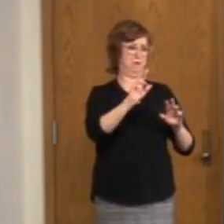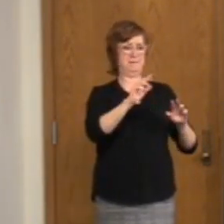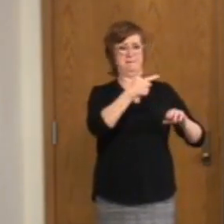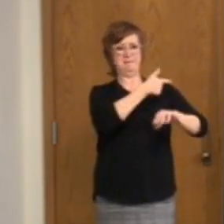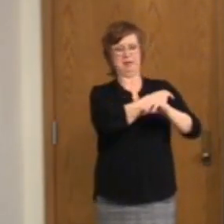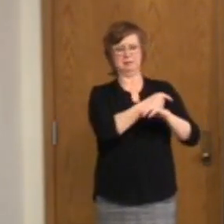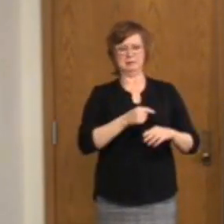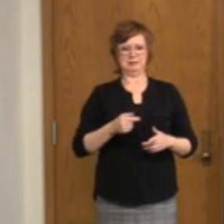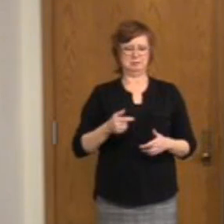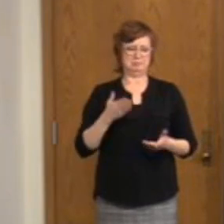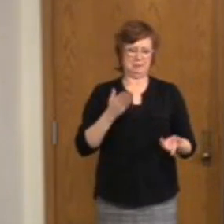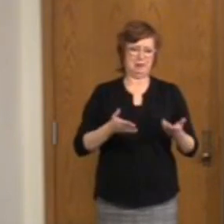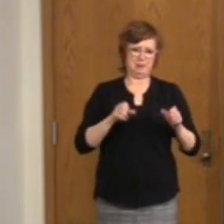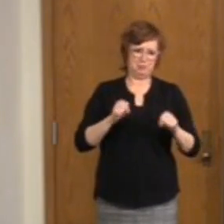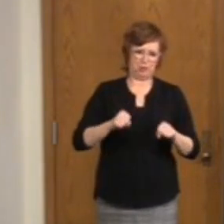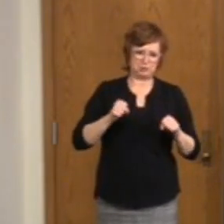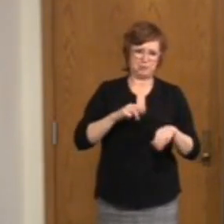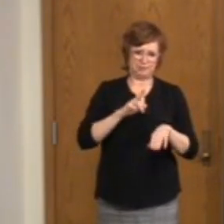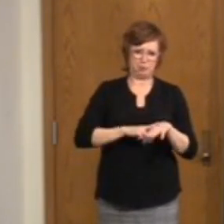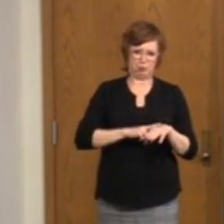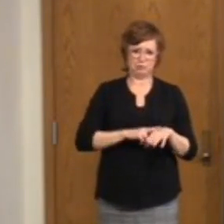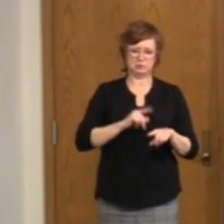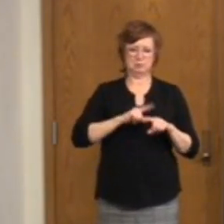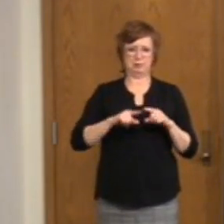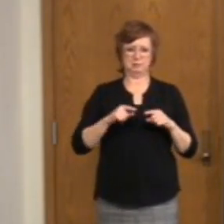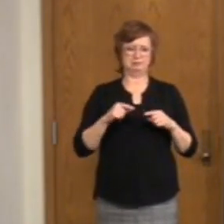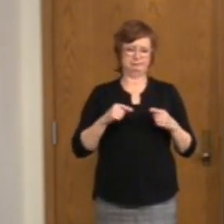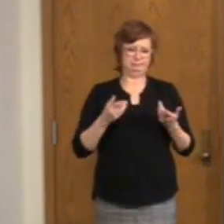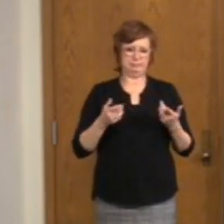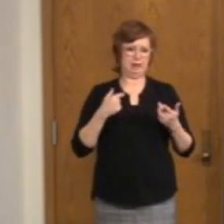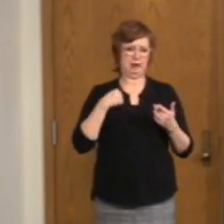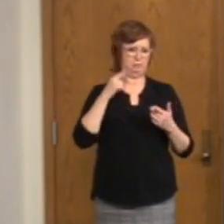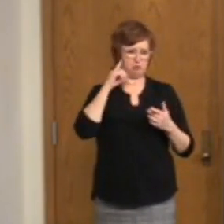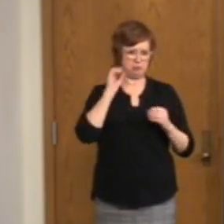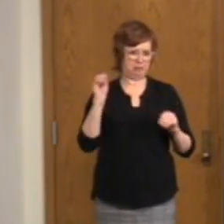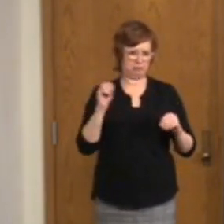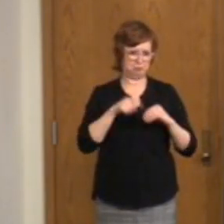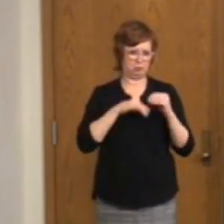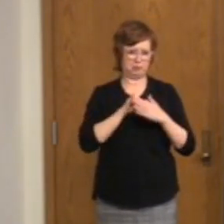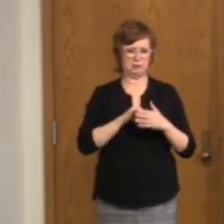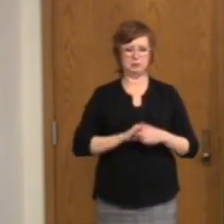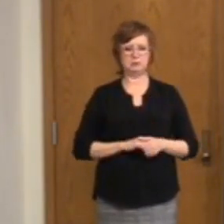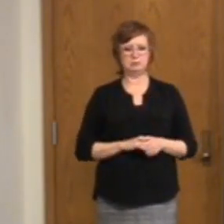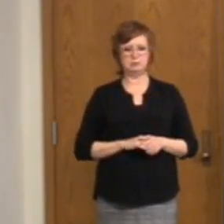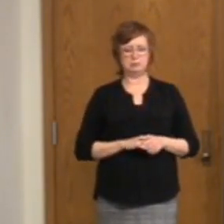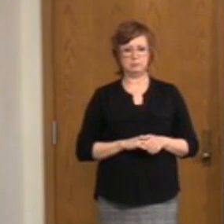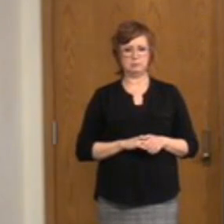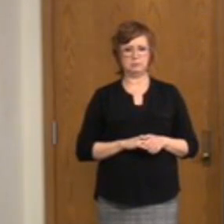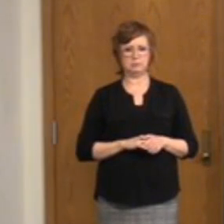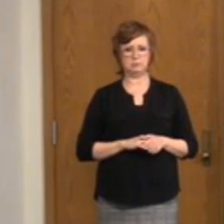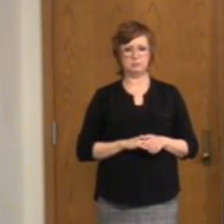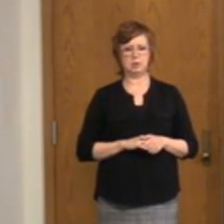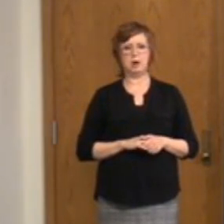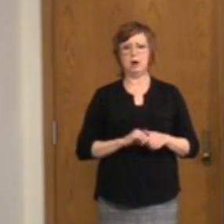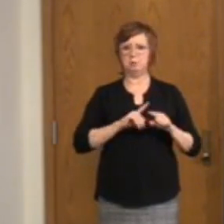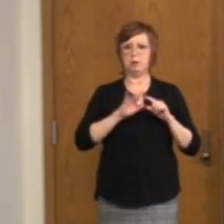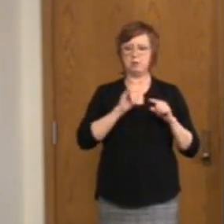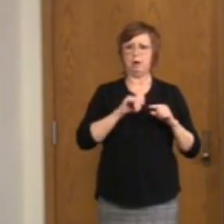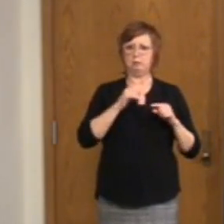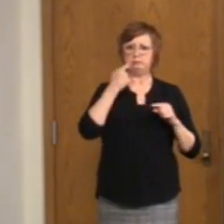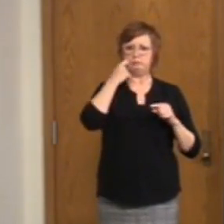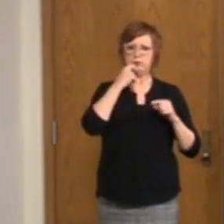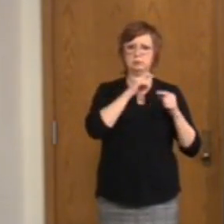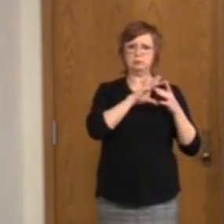as a one-off, but typically with the vaccination clinics and any extra doses, they would function just like Dr. Shahab